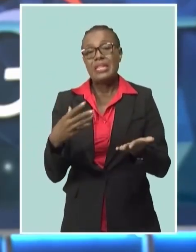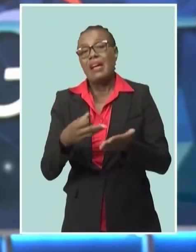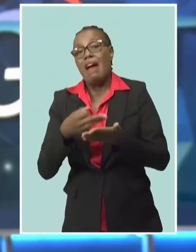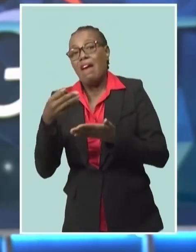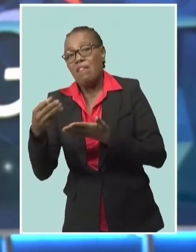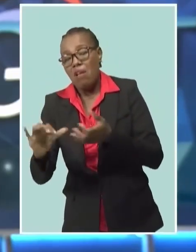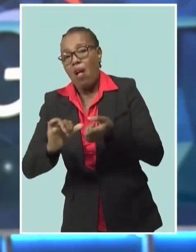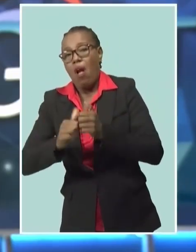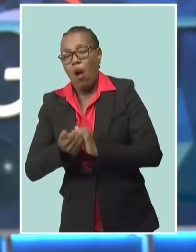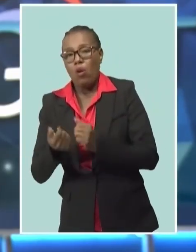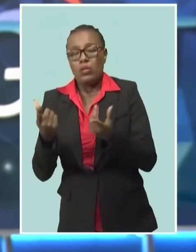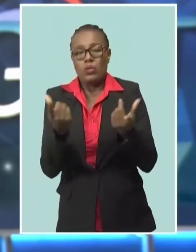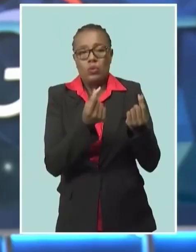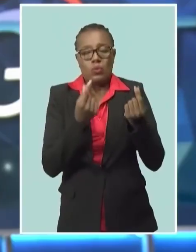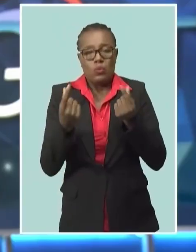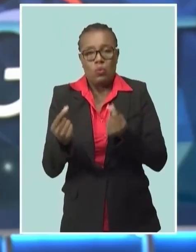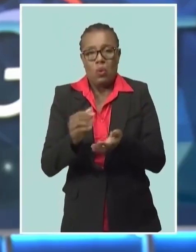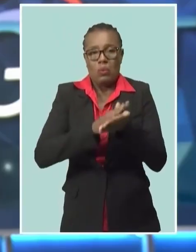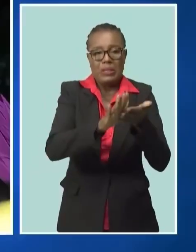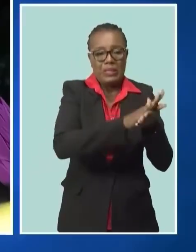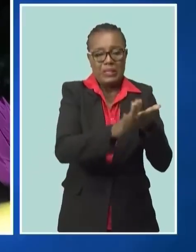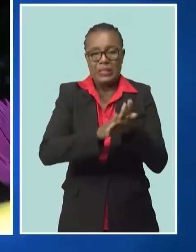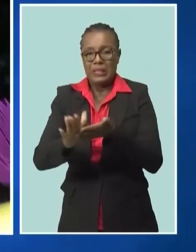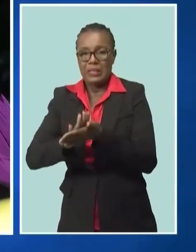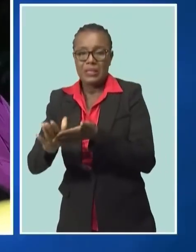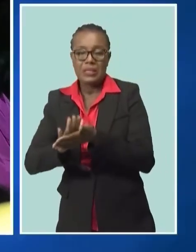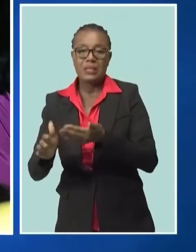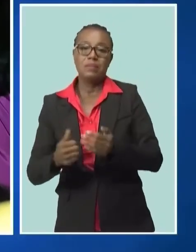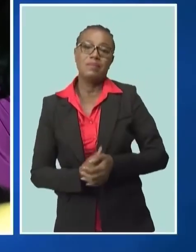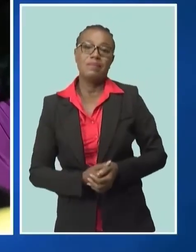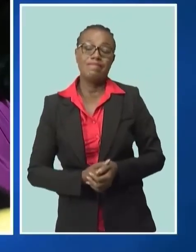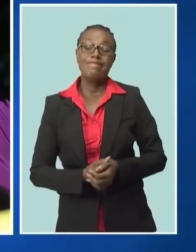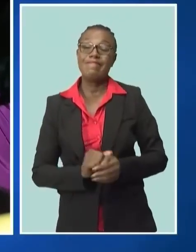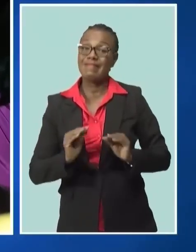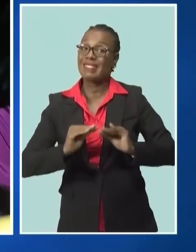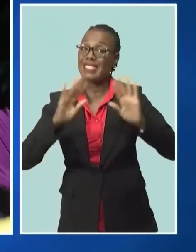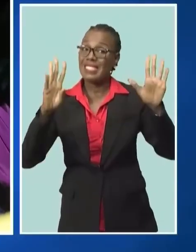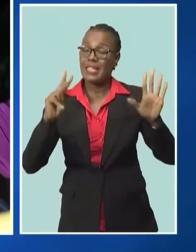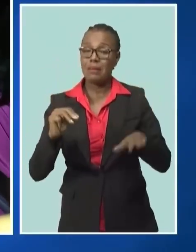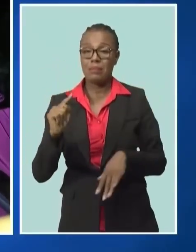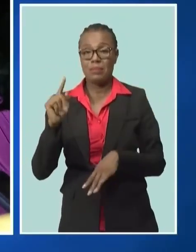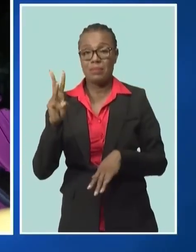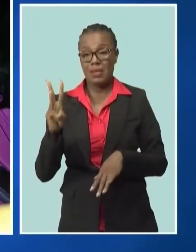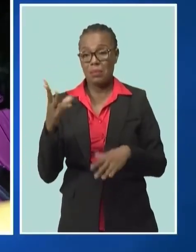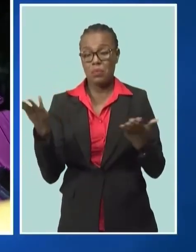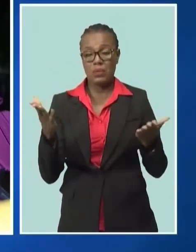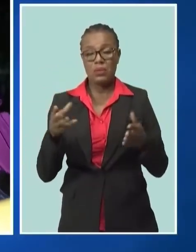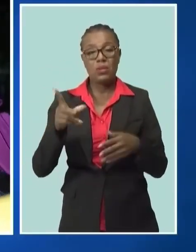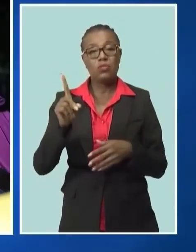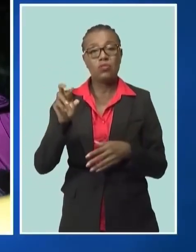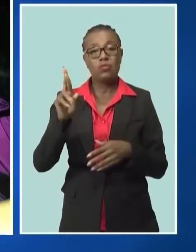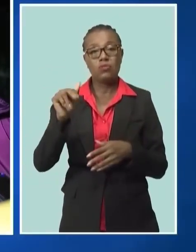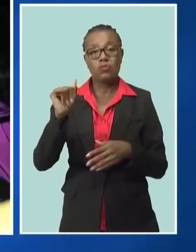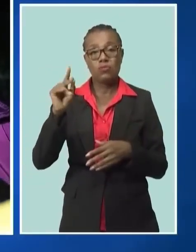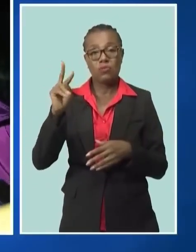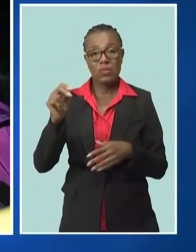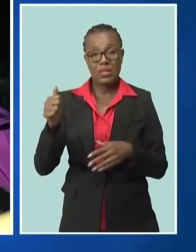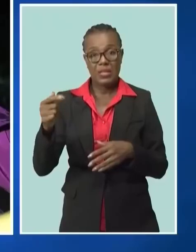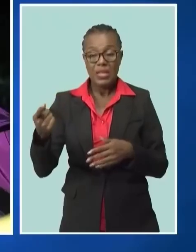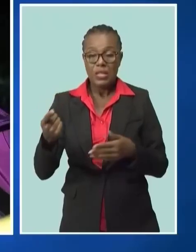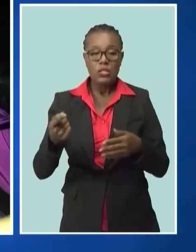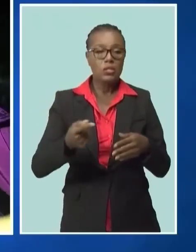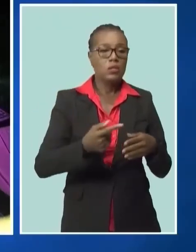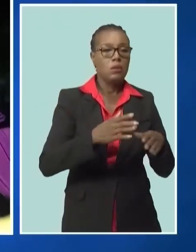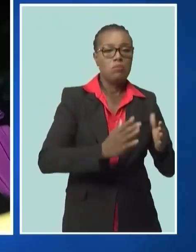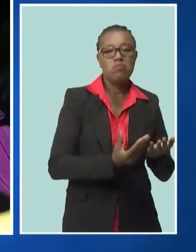handled debris from its cleaning. Clearly, MTW was clearing drainage and clearing the bush for a while. Where they fell